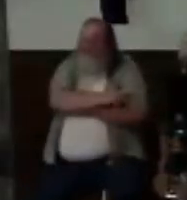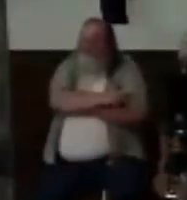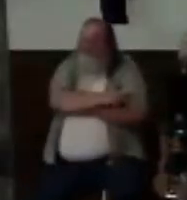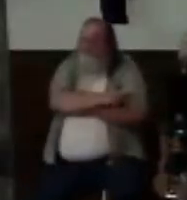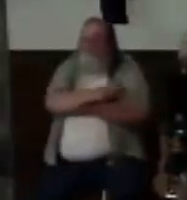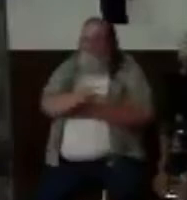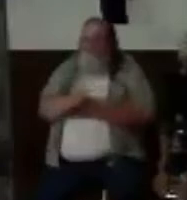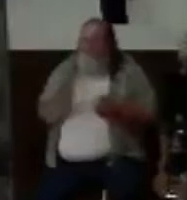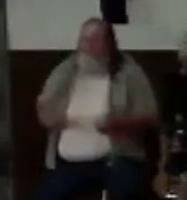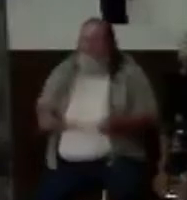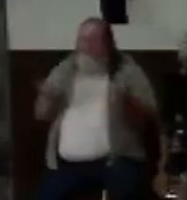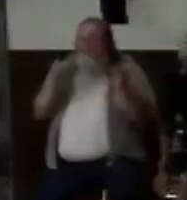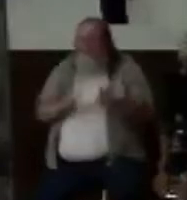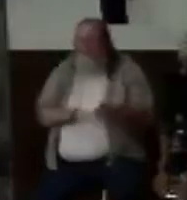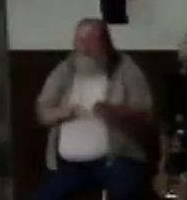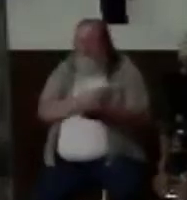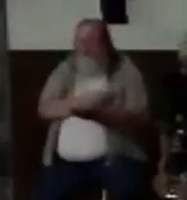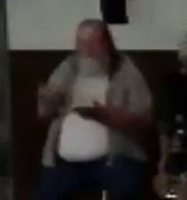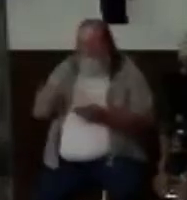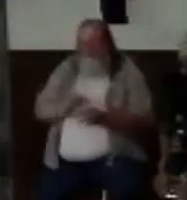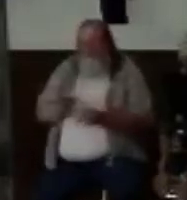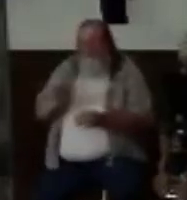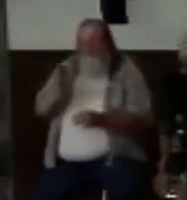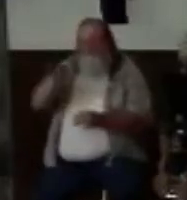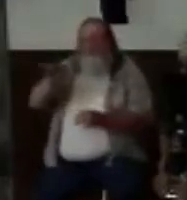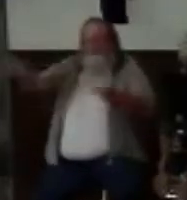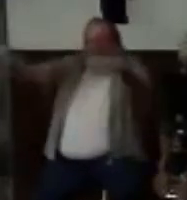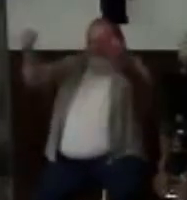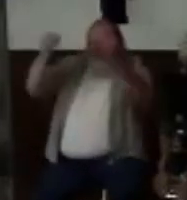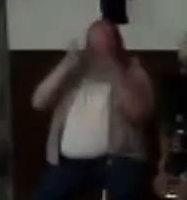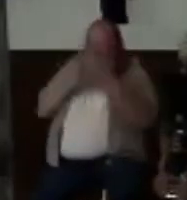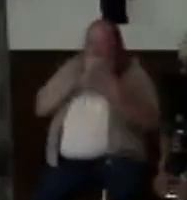Spirit comes, you will receive it.